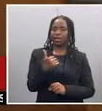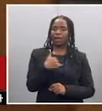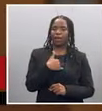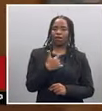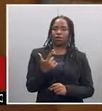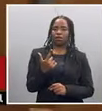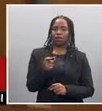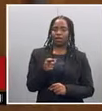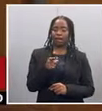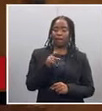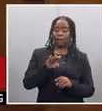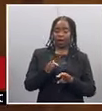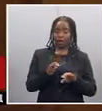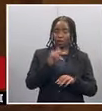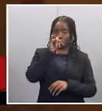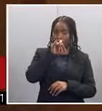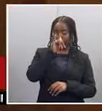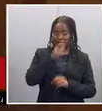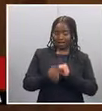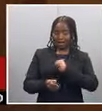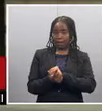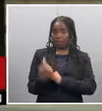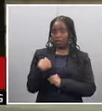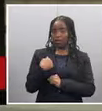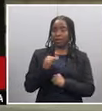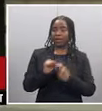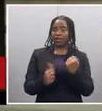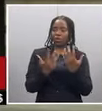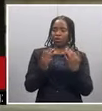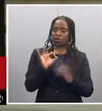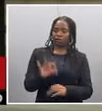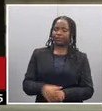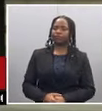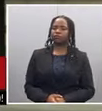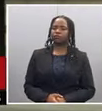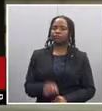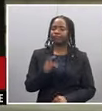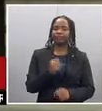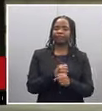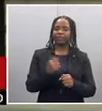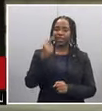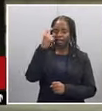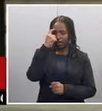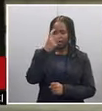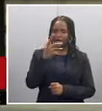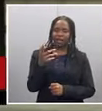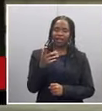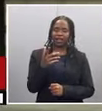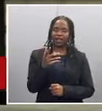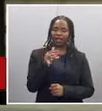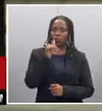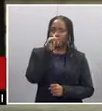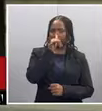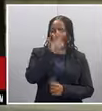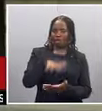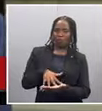bearing on the criminal case over Estina in August. You must never ever think that the criminal case is weak